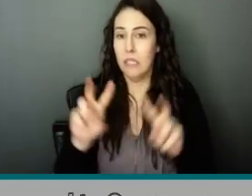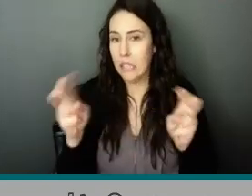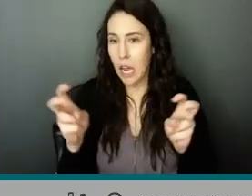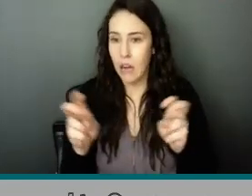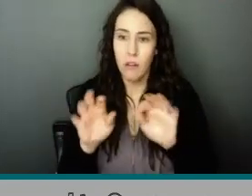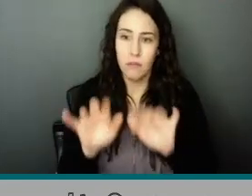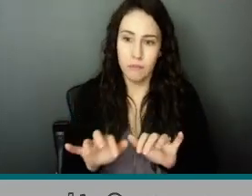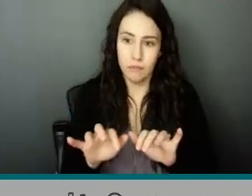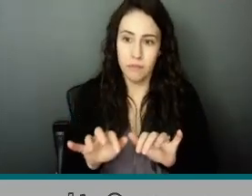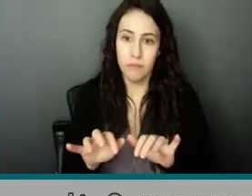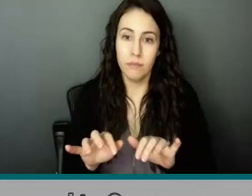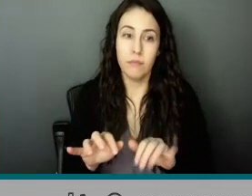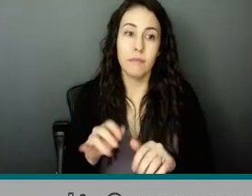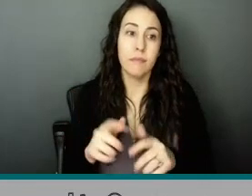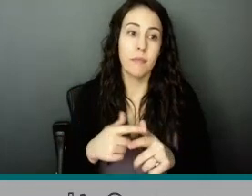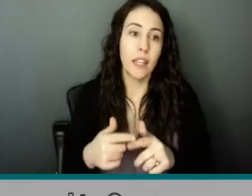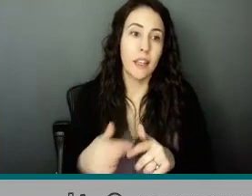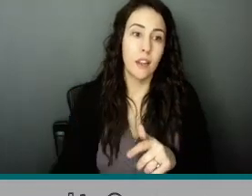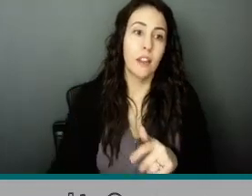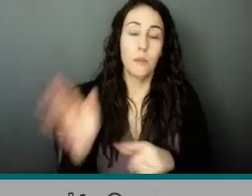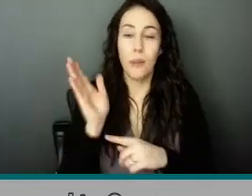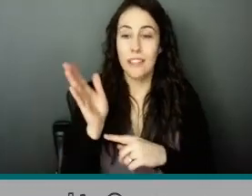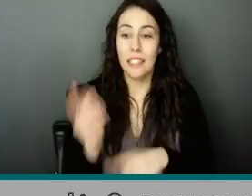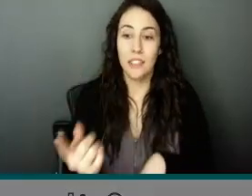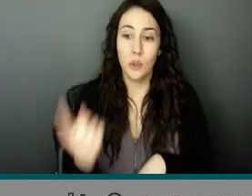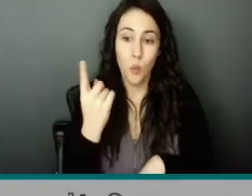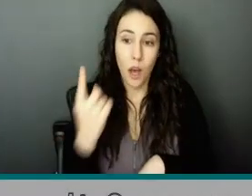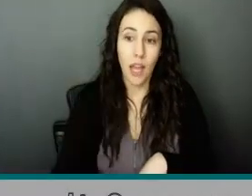and we'll do presentation 1.